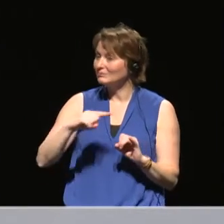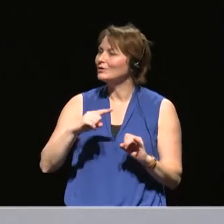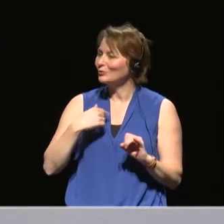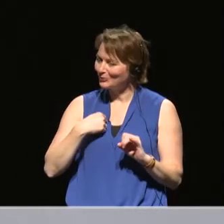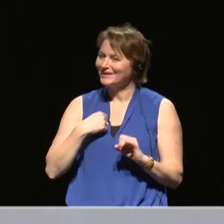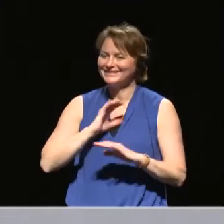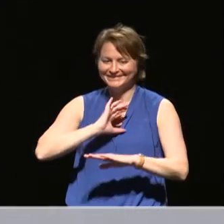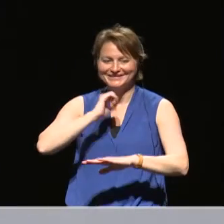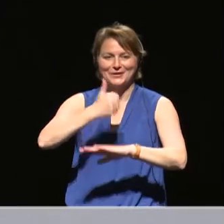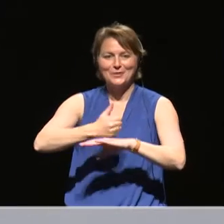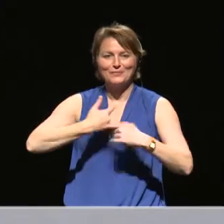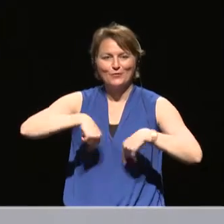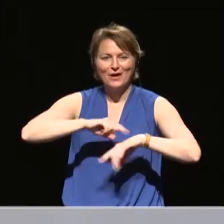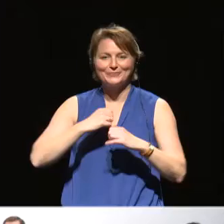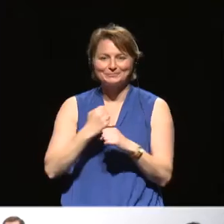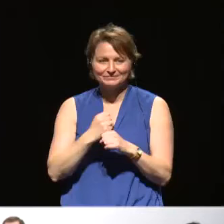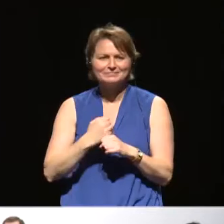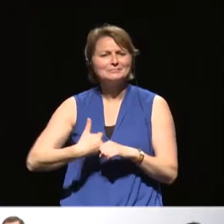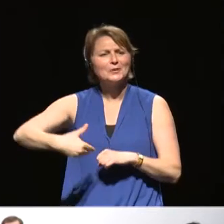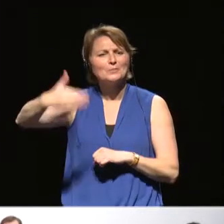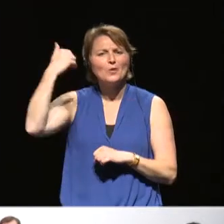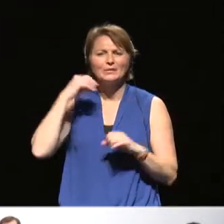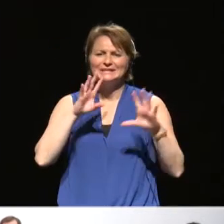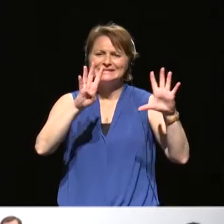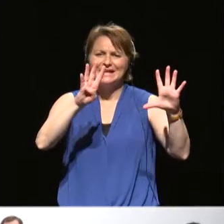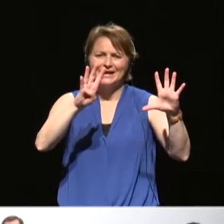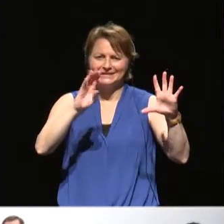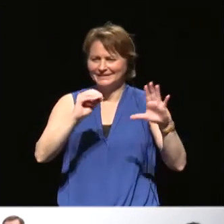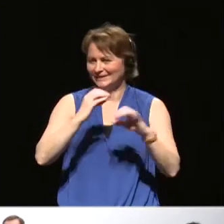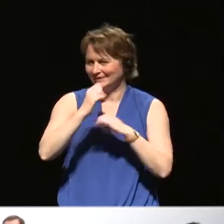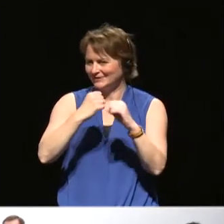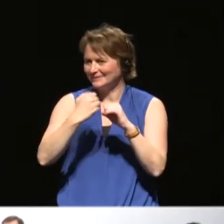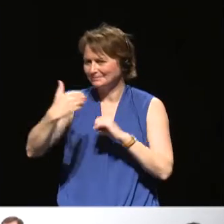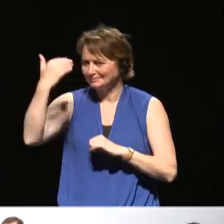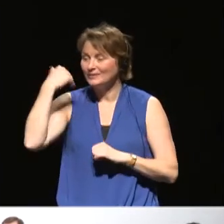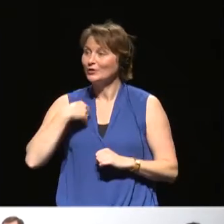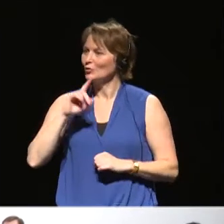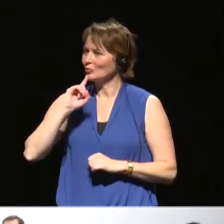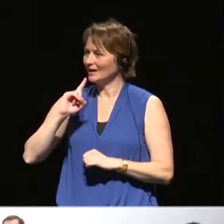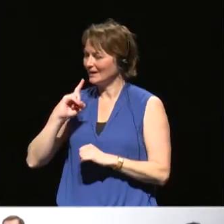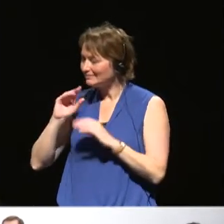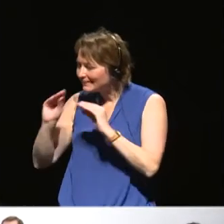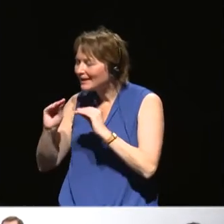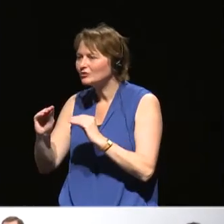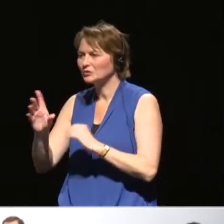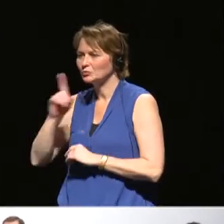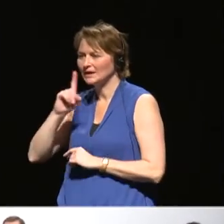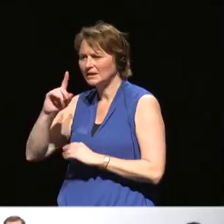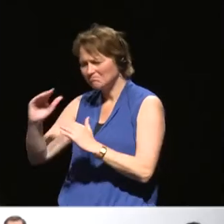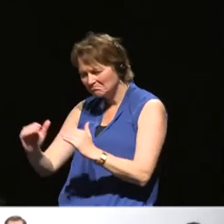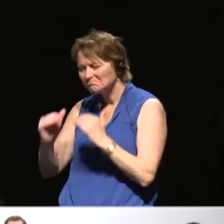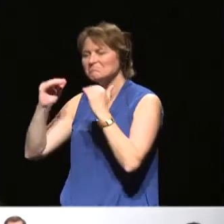created for ourselves at the beginning of the 90s, that basically educated the elite of civil